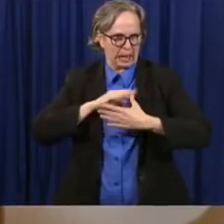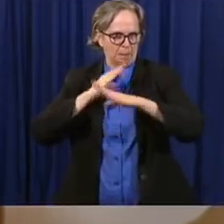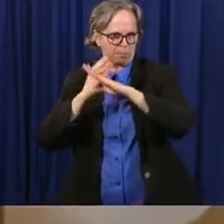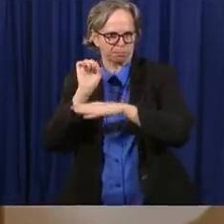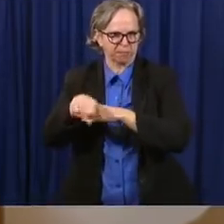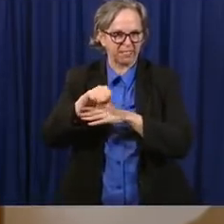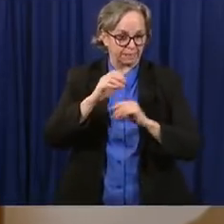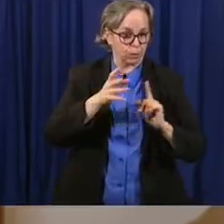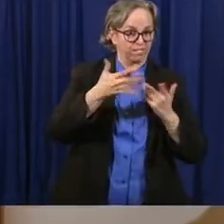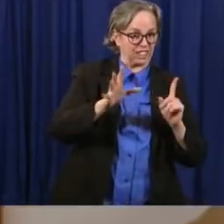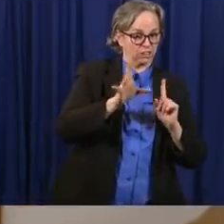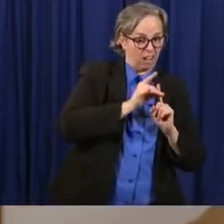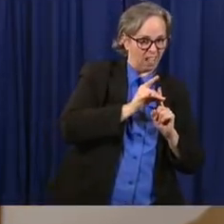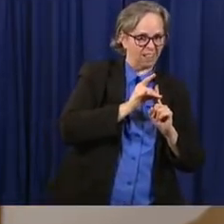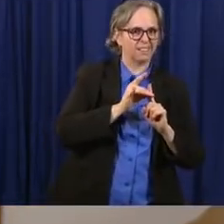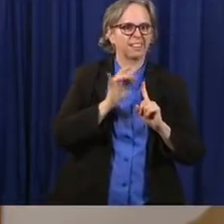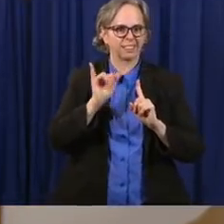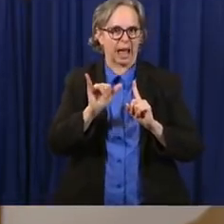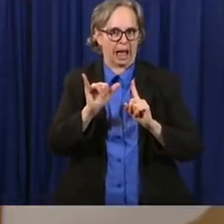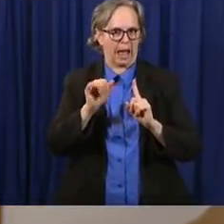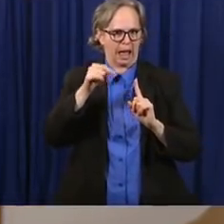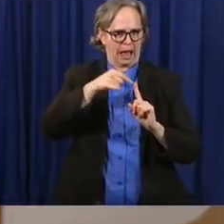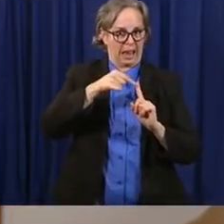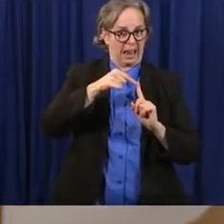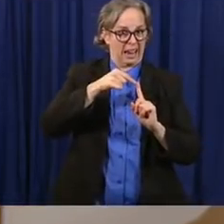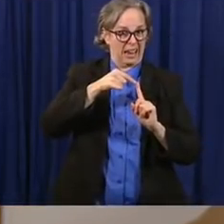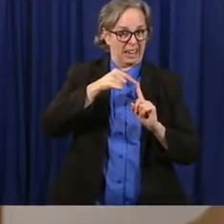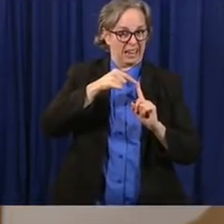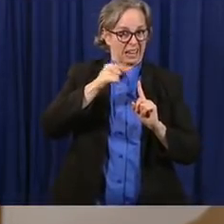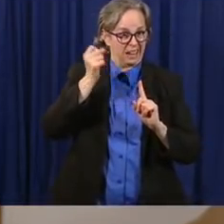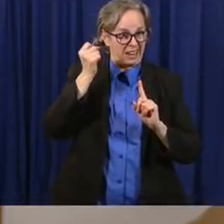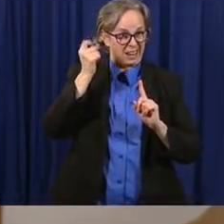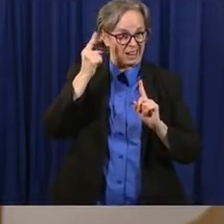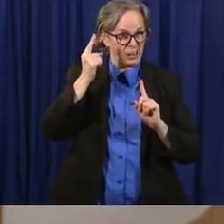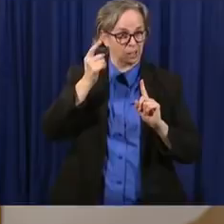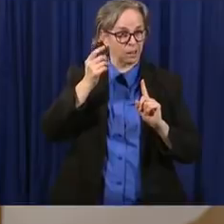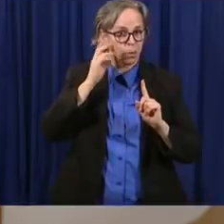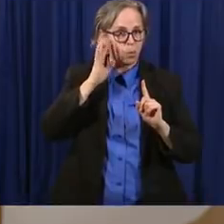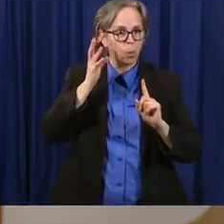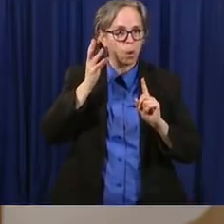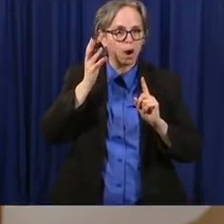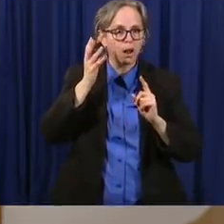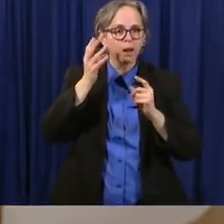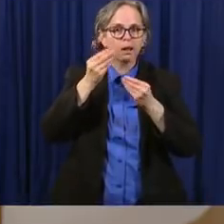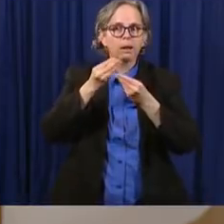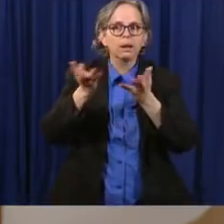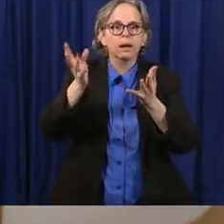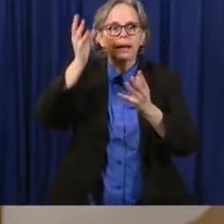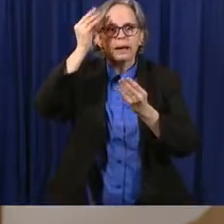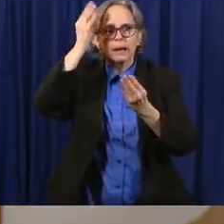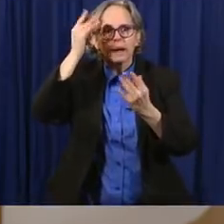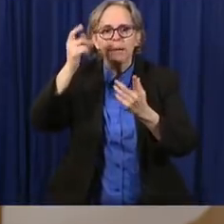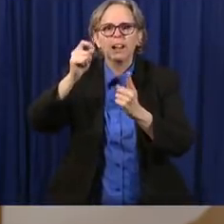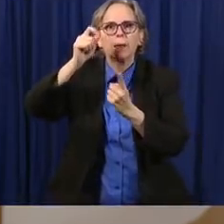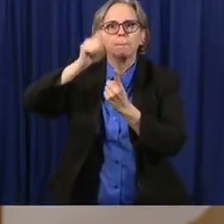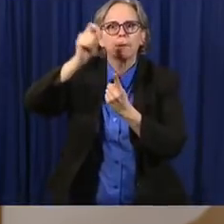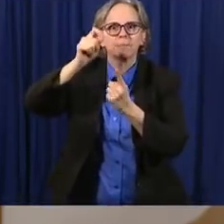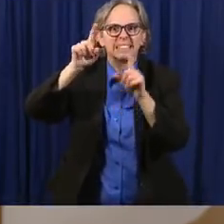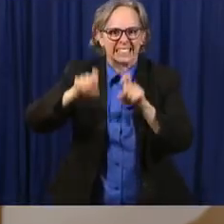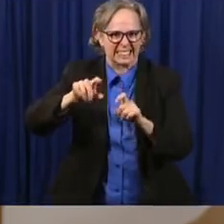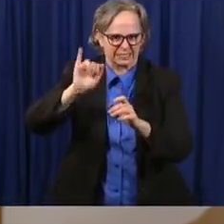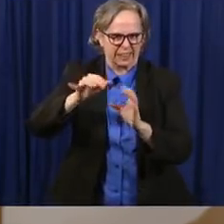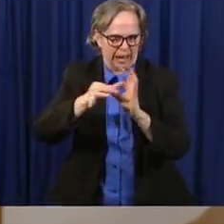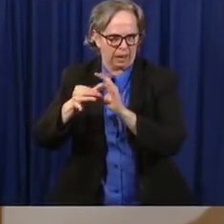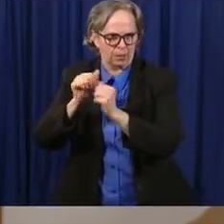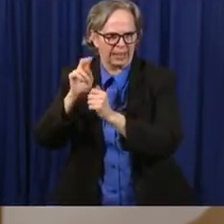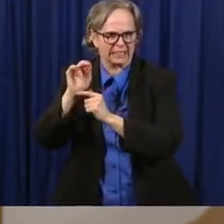coming to Ohio, where doctors can prick your finger, check your blood for antibodies, and have a result